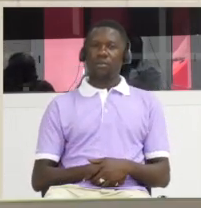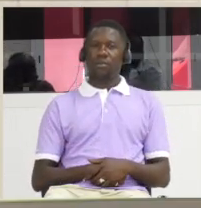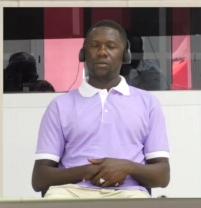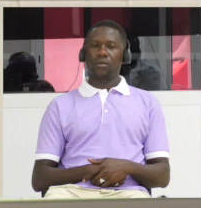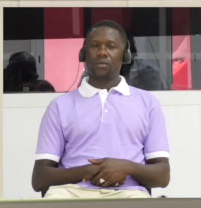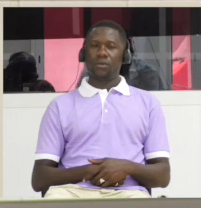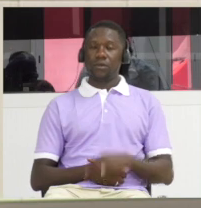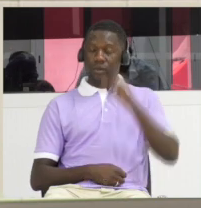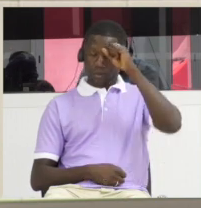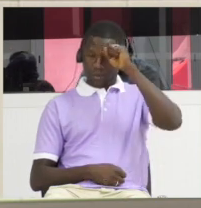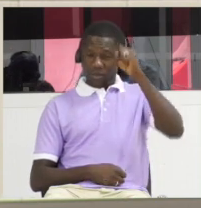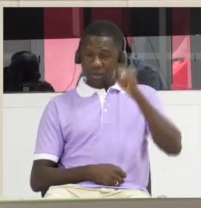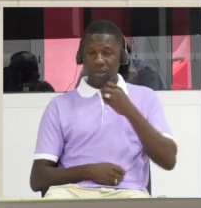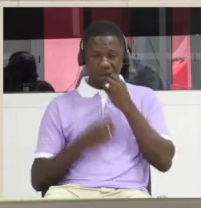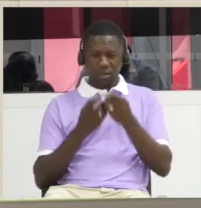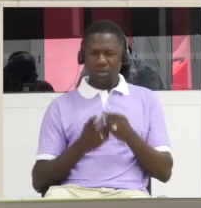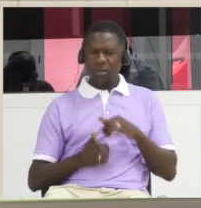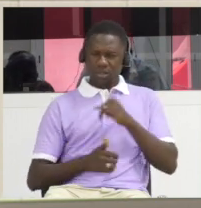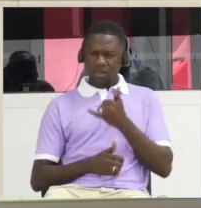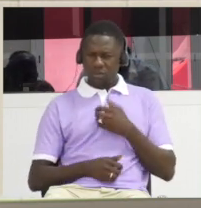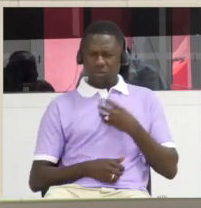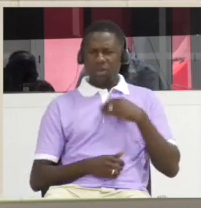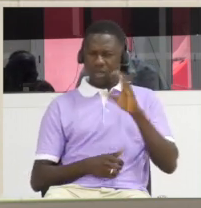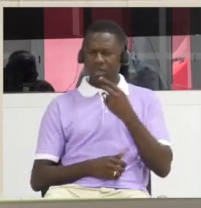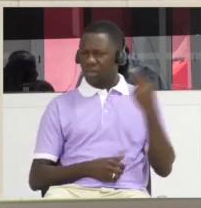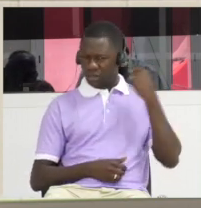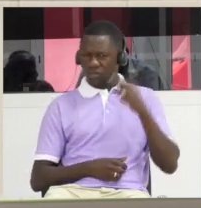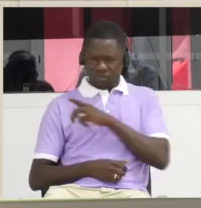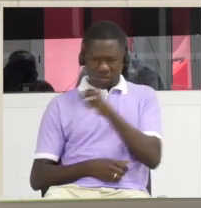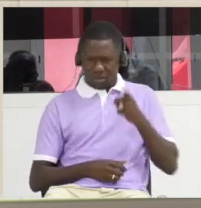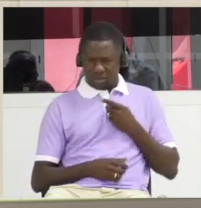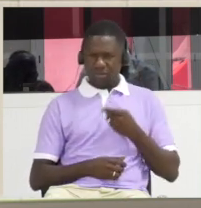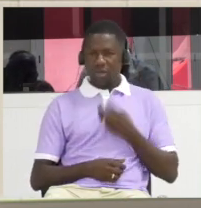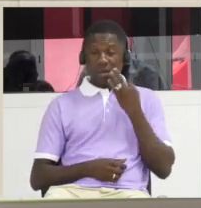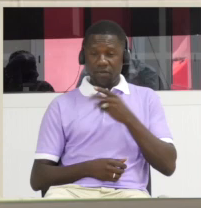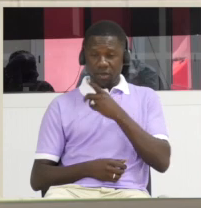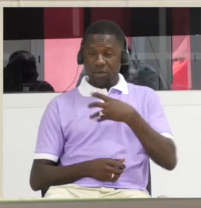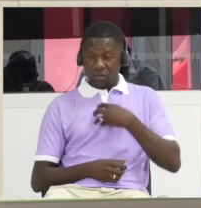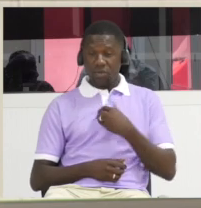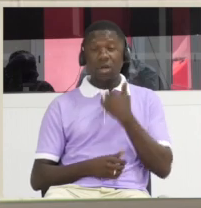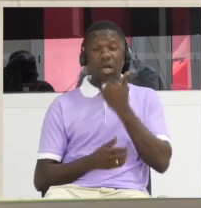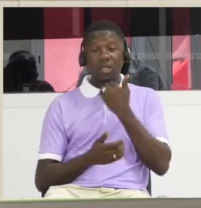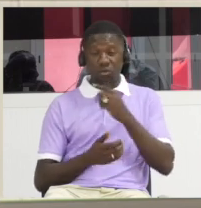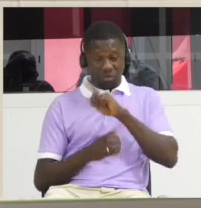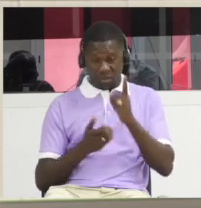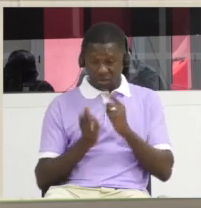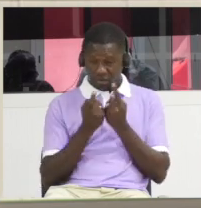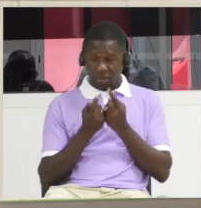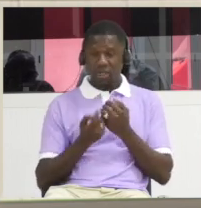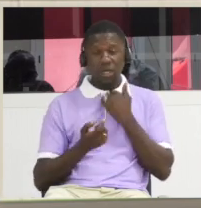The president said, well, yes, we can listen to them if they have some demands to make, you